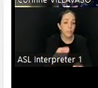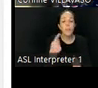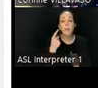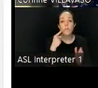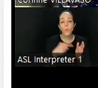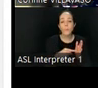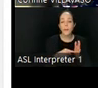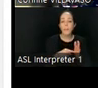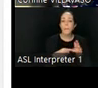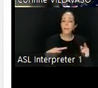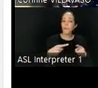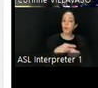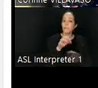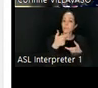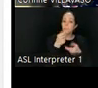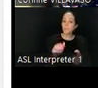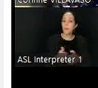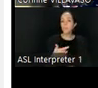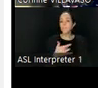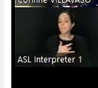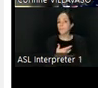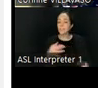is generally defined with relation to